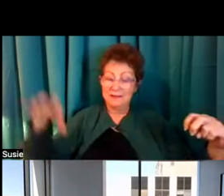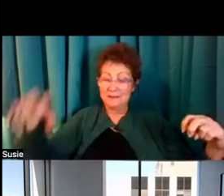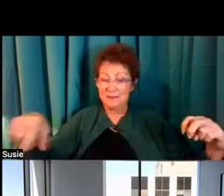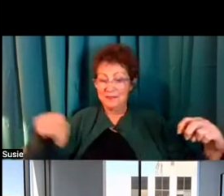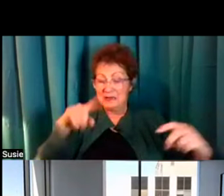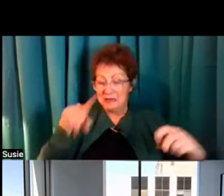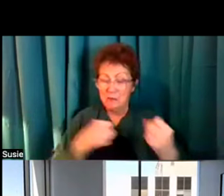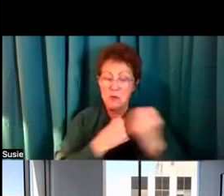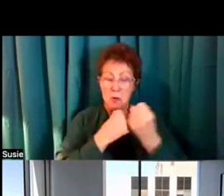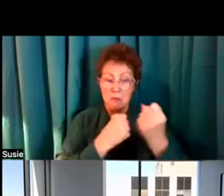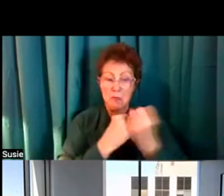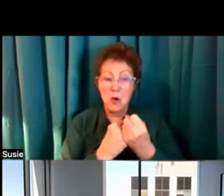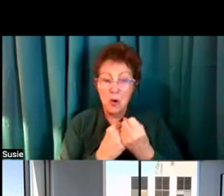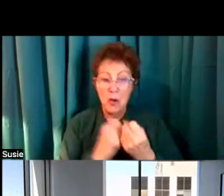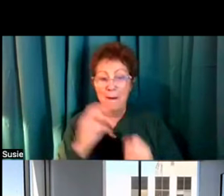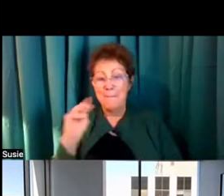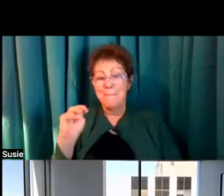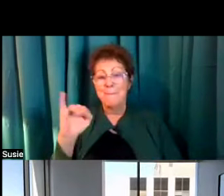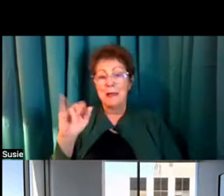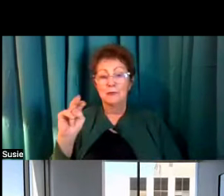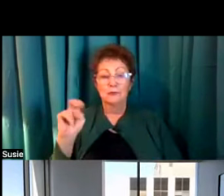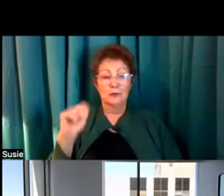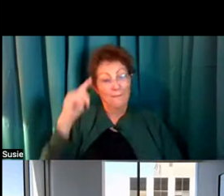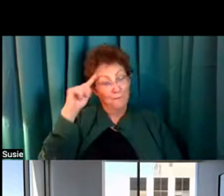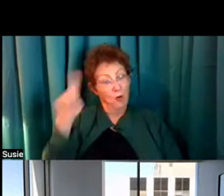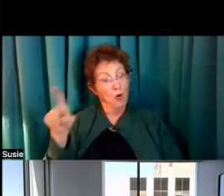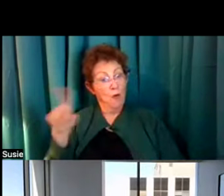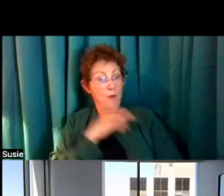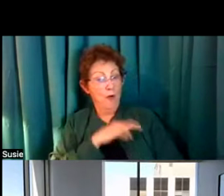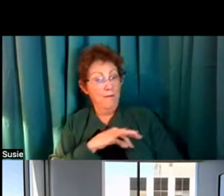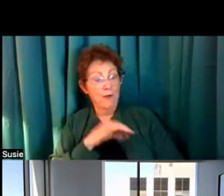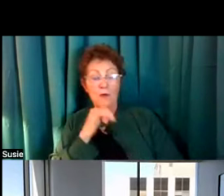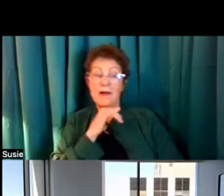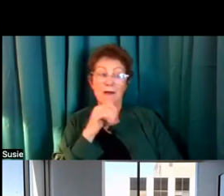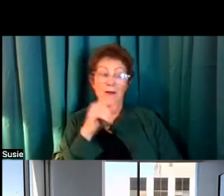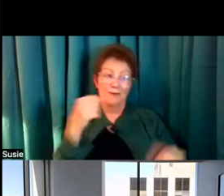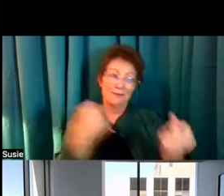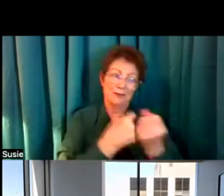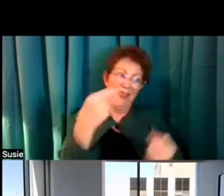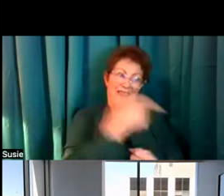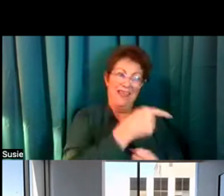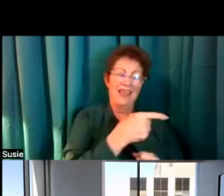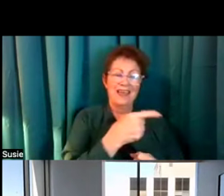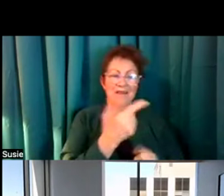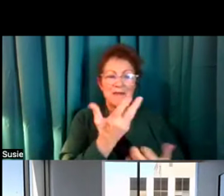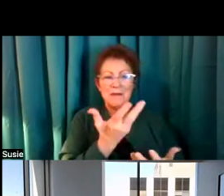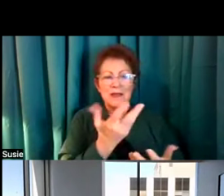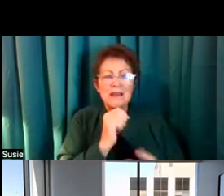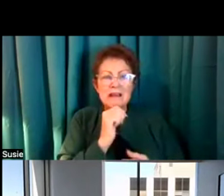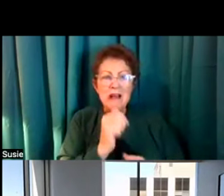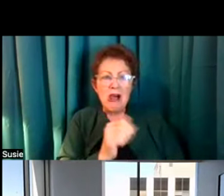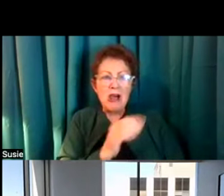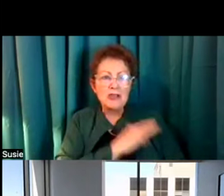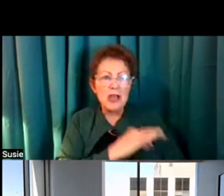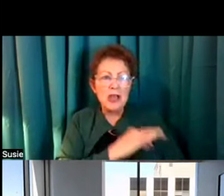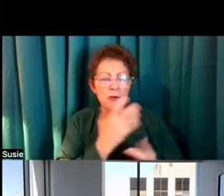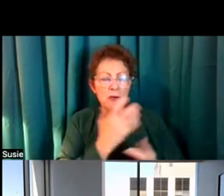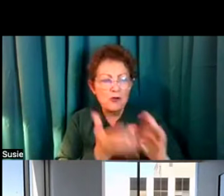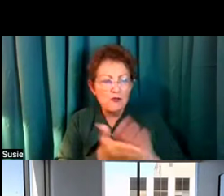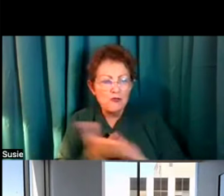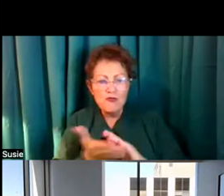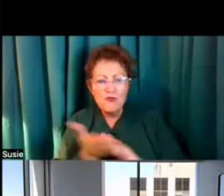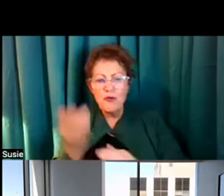promote the mission of the nonprofit. Maybe there's some kind of non-charitable activities it wants to operate through